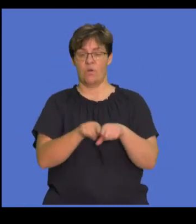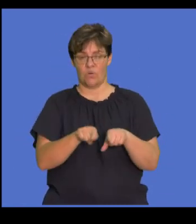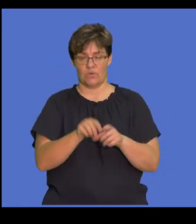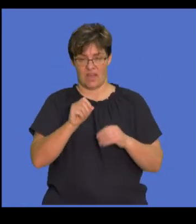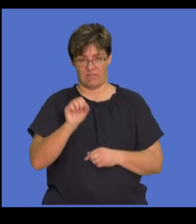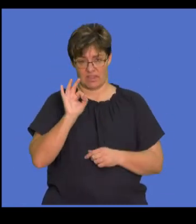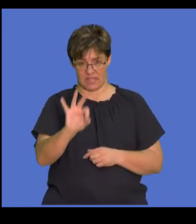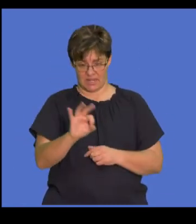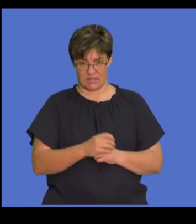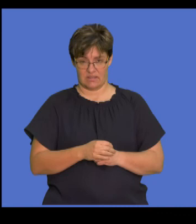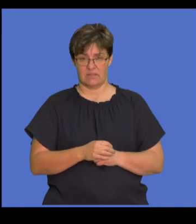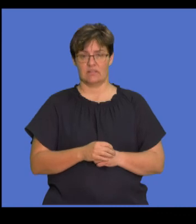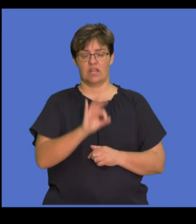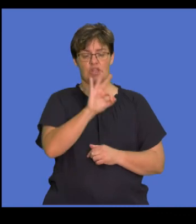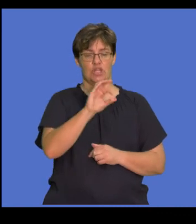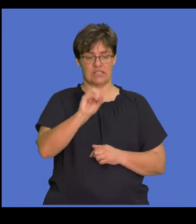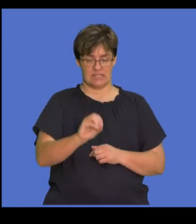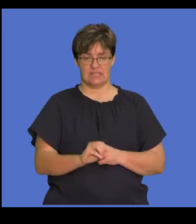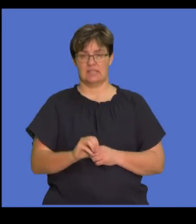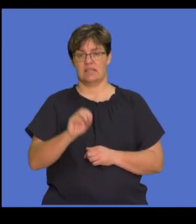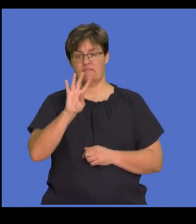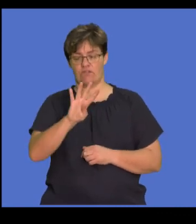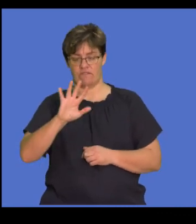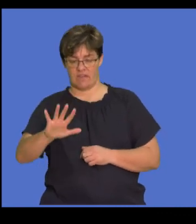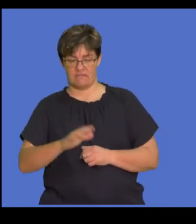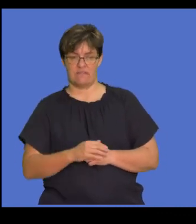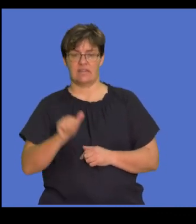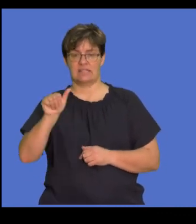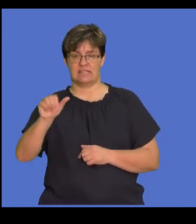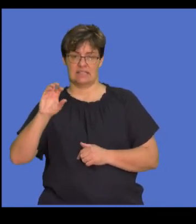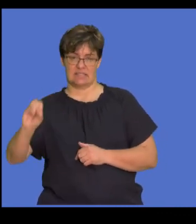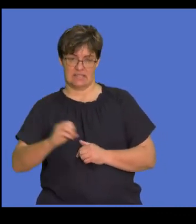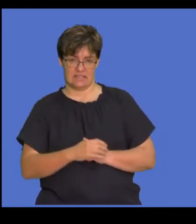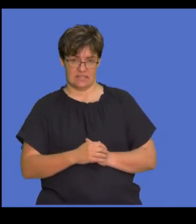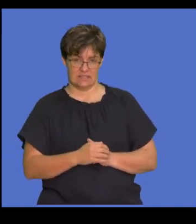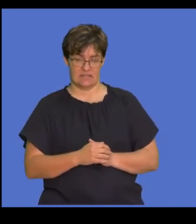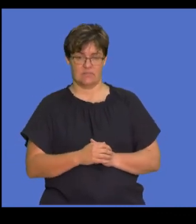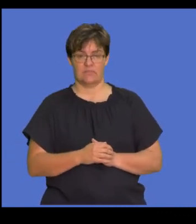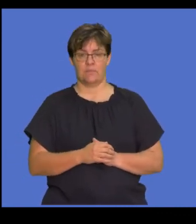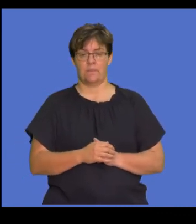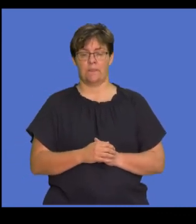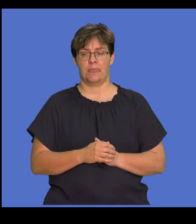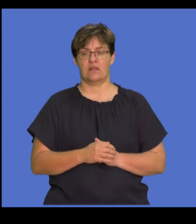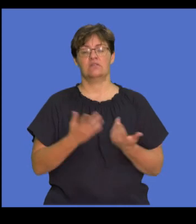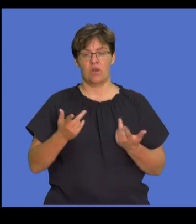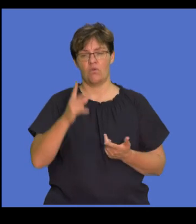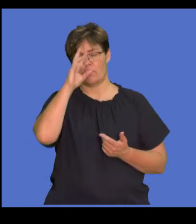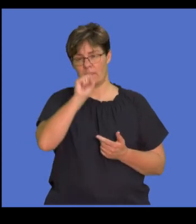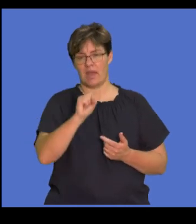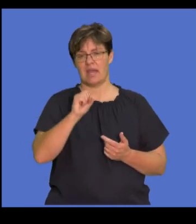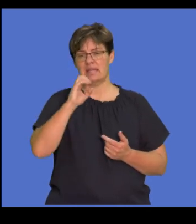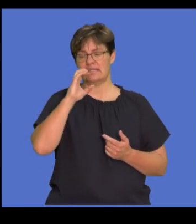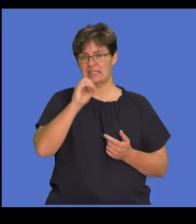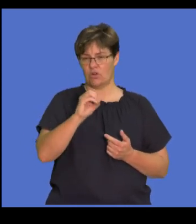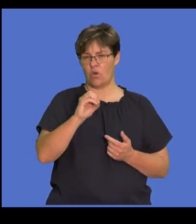special angles, there is also 3 of them, that's our 30, 45, and 60